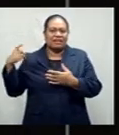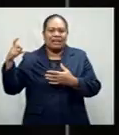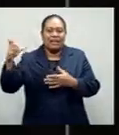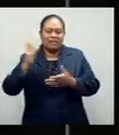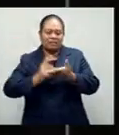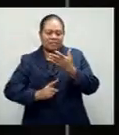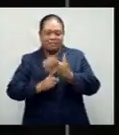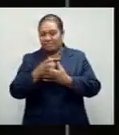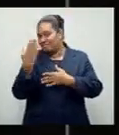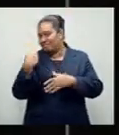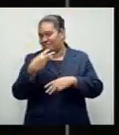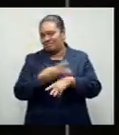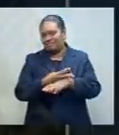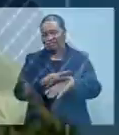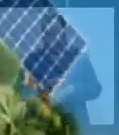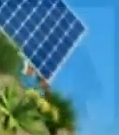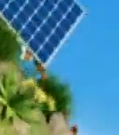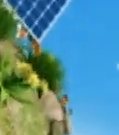coast late last month.